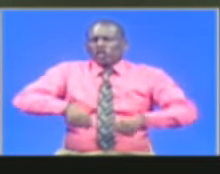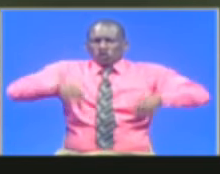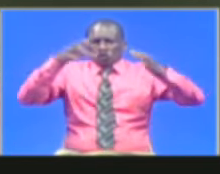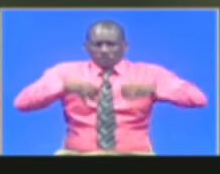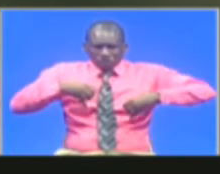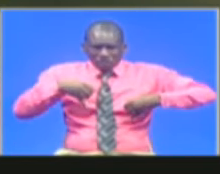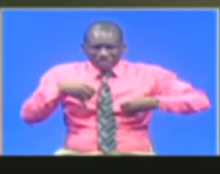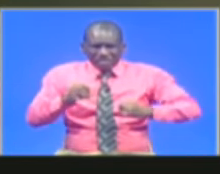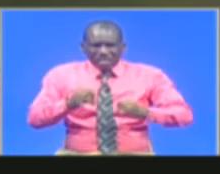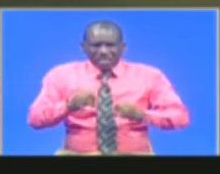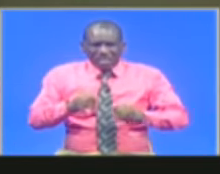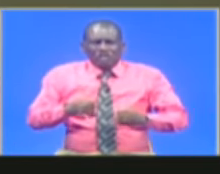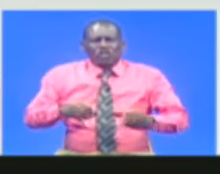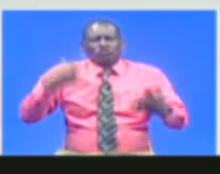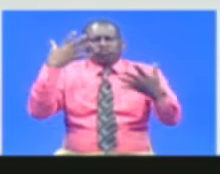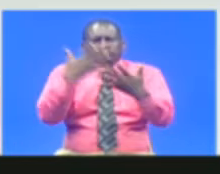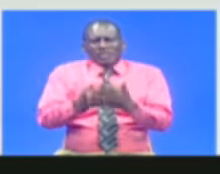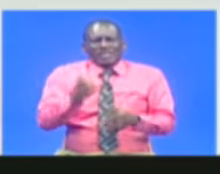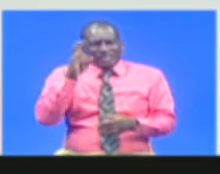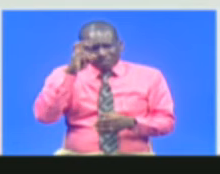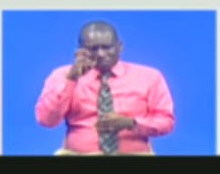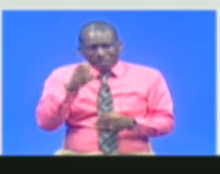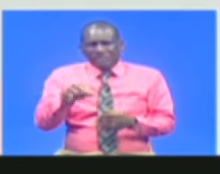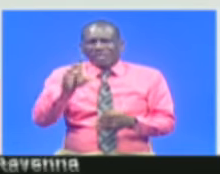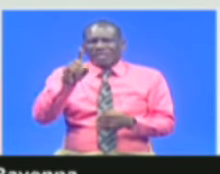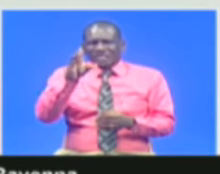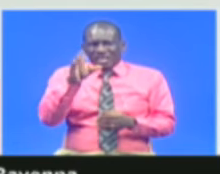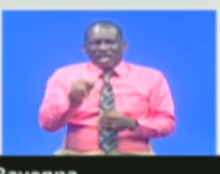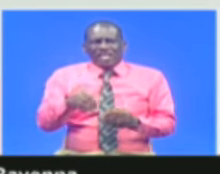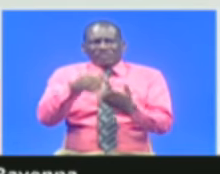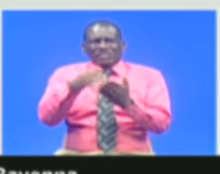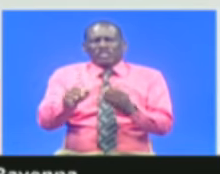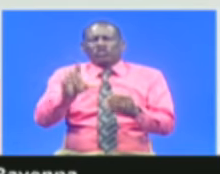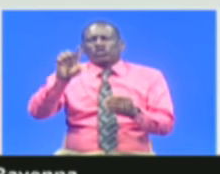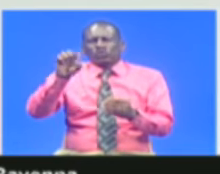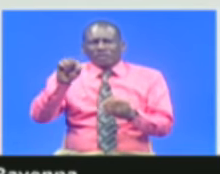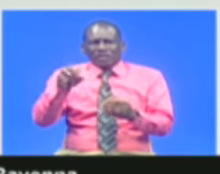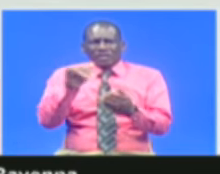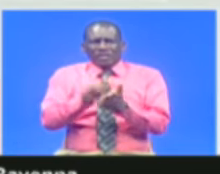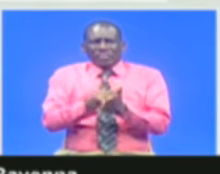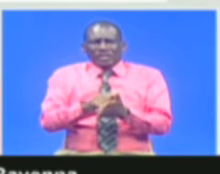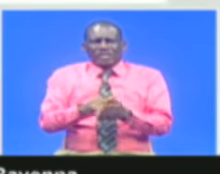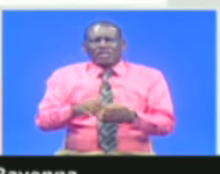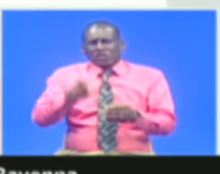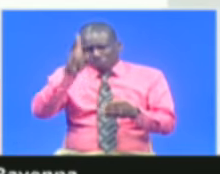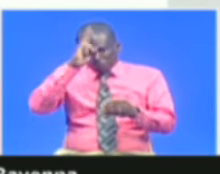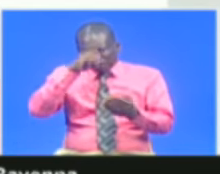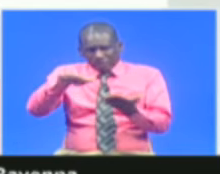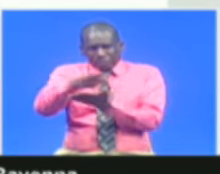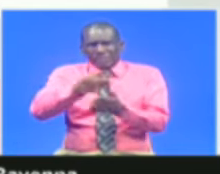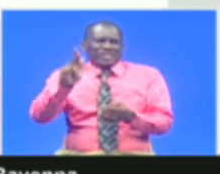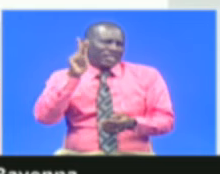to bring the suspect to book. DCI has posted on its Twitter page that detectives based in